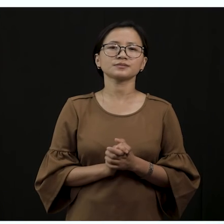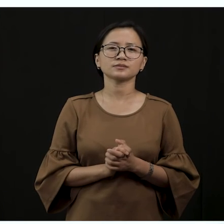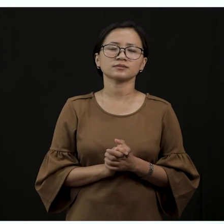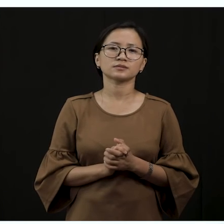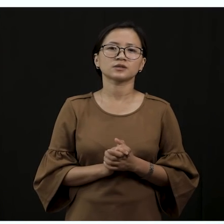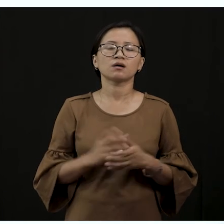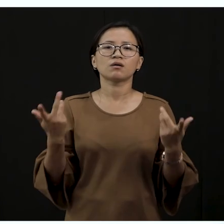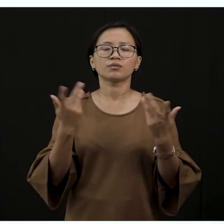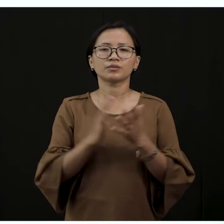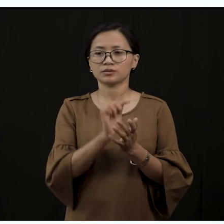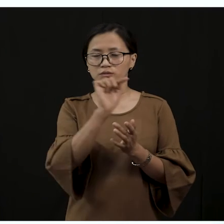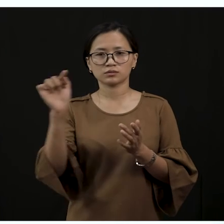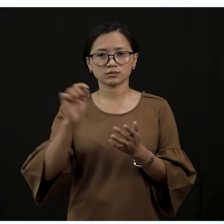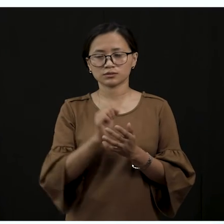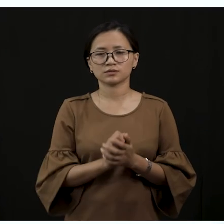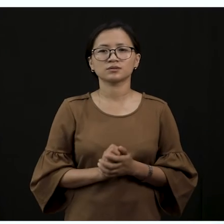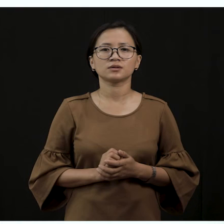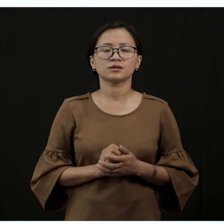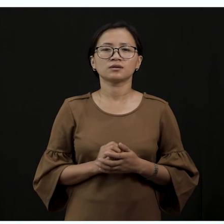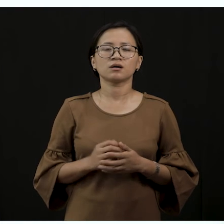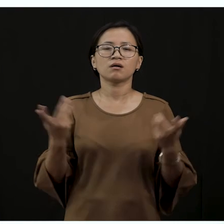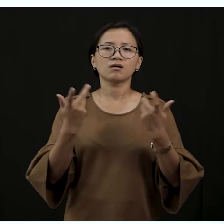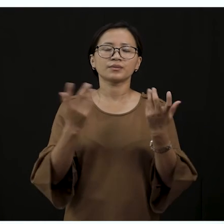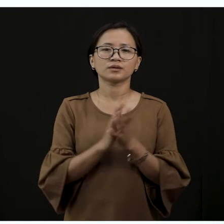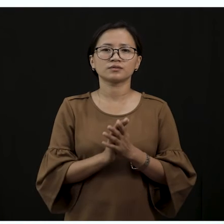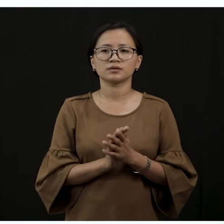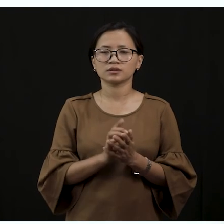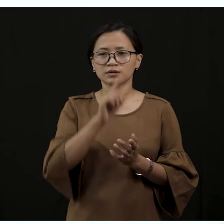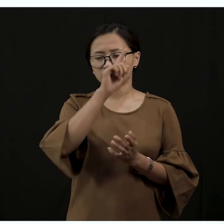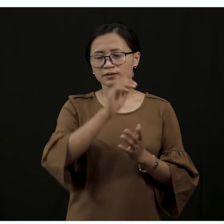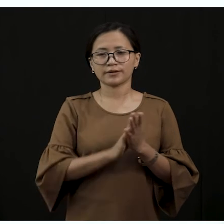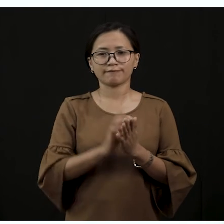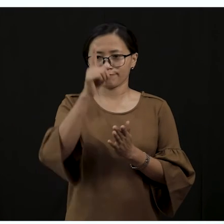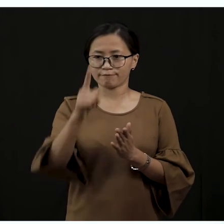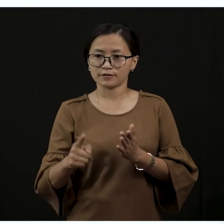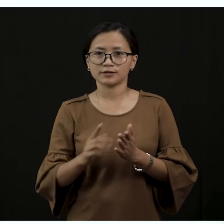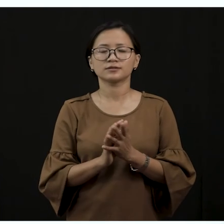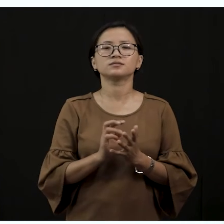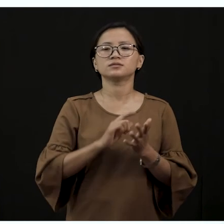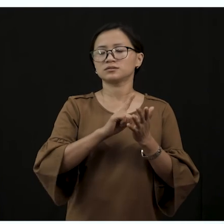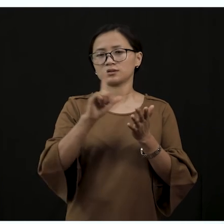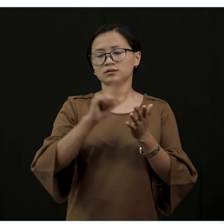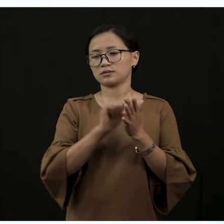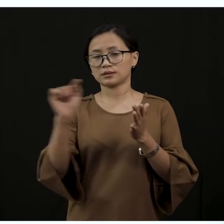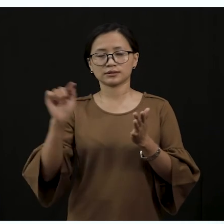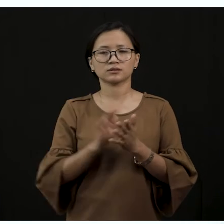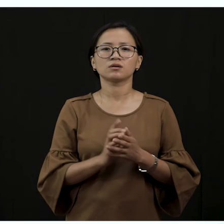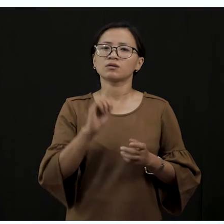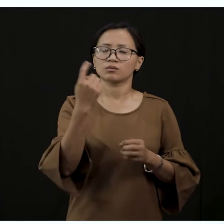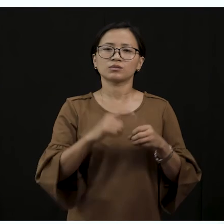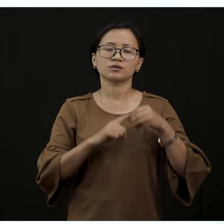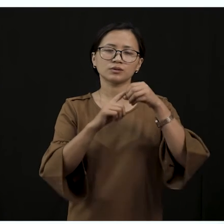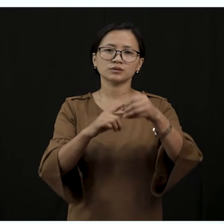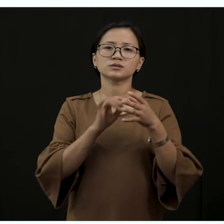many horizontal lines? The second question is, there are how many vertical lines? Then one more